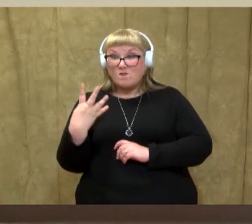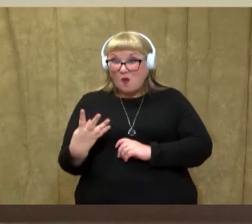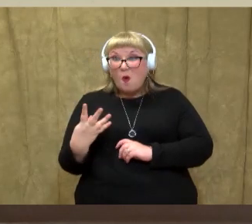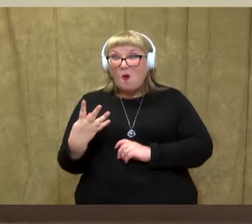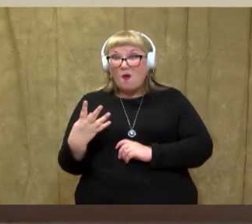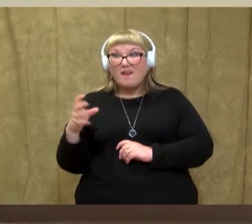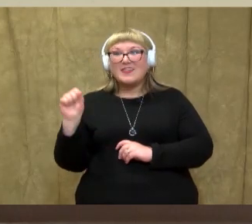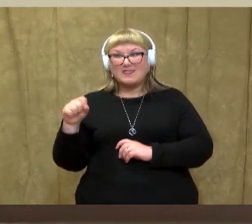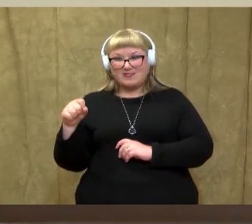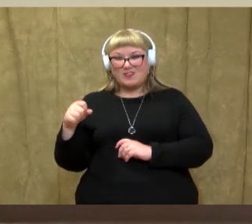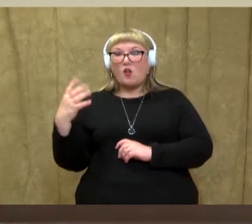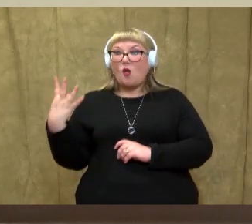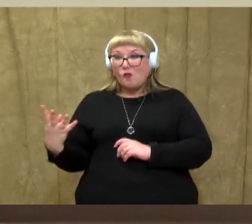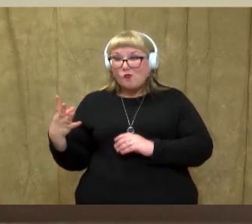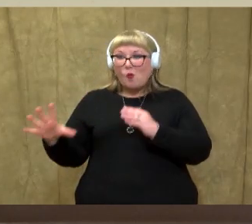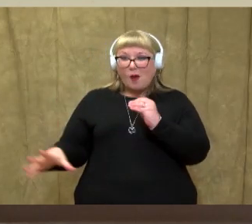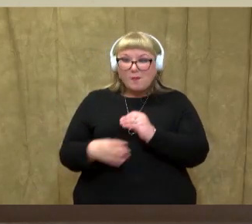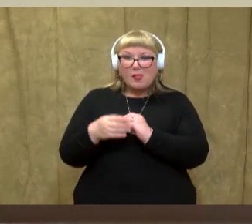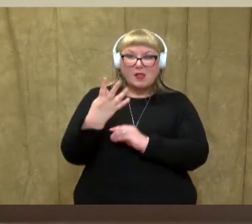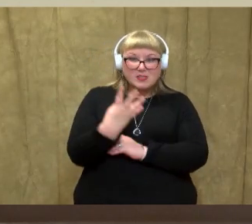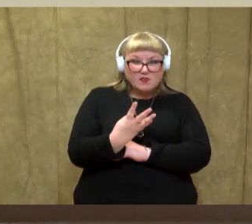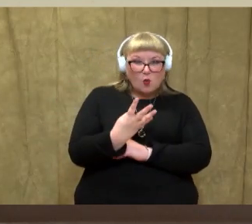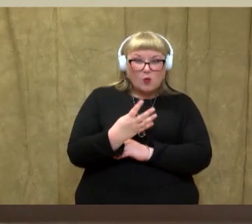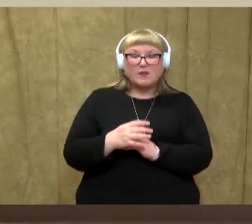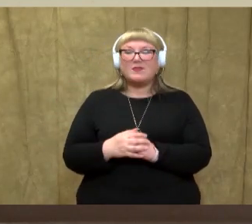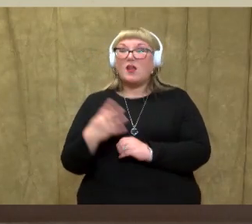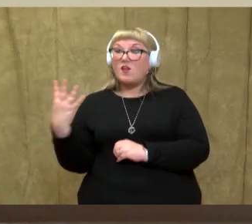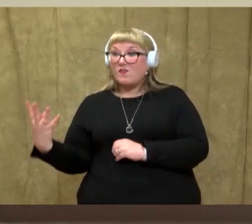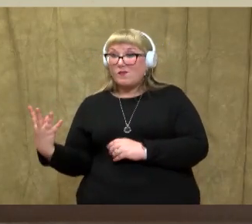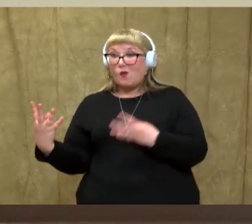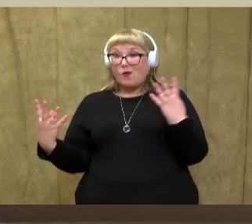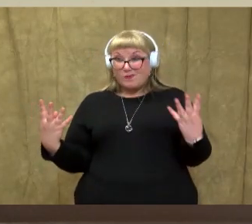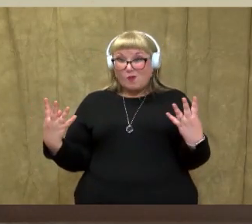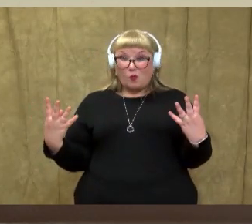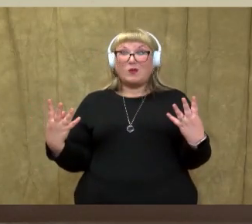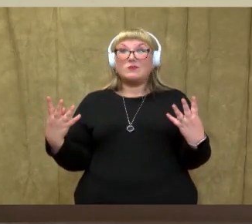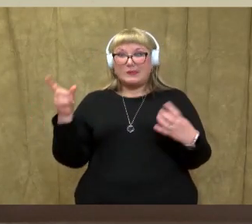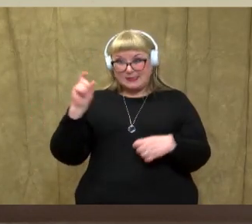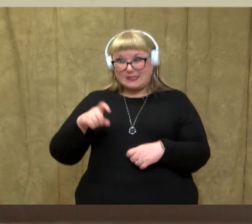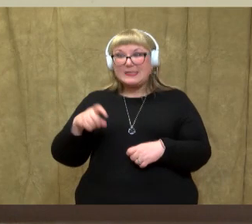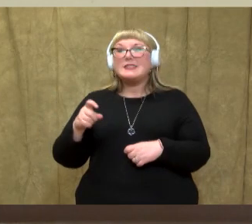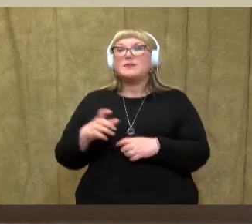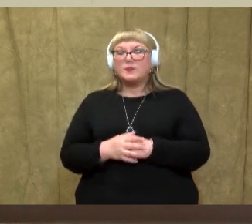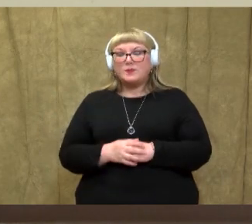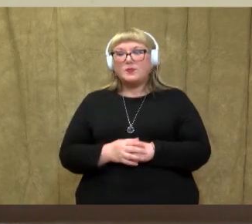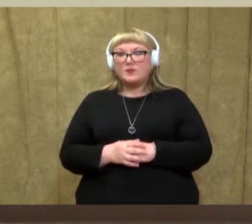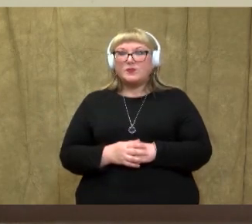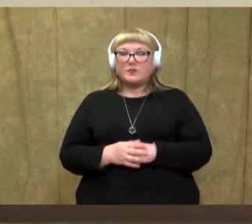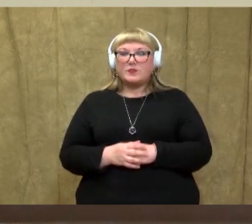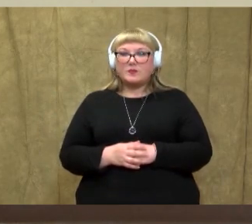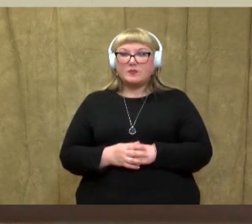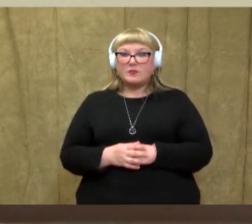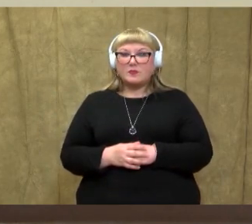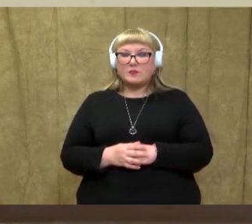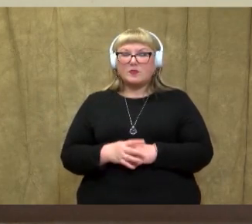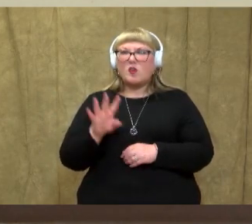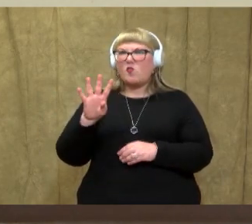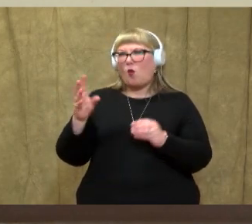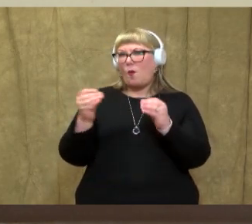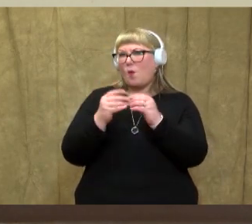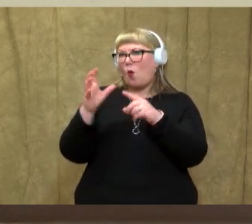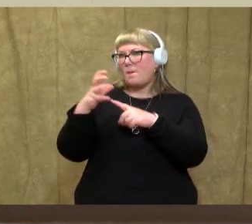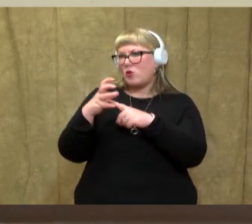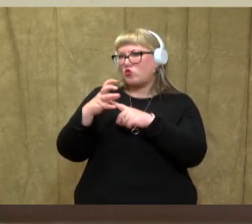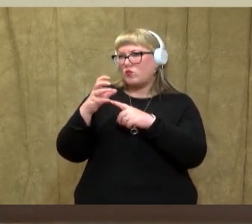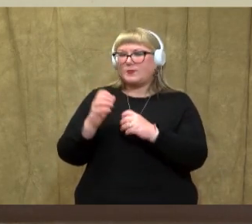4 plus 4. We need to add 4 more mushrooms. So let's put 4 more mushrooms